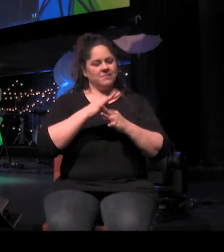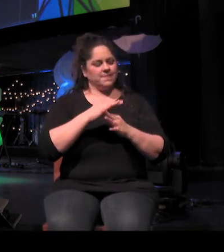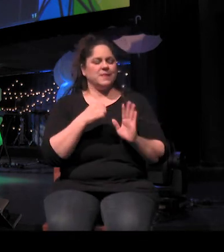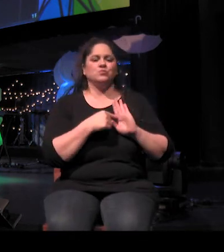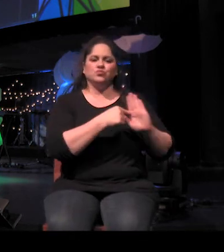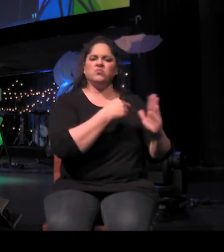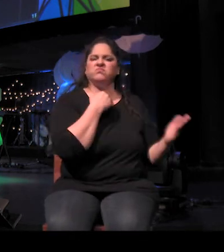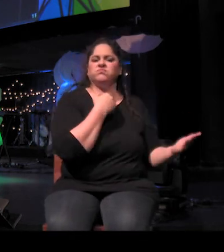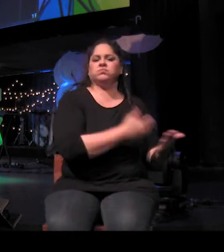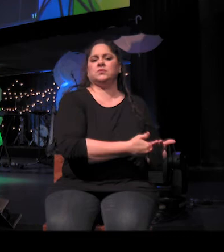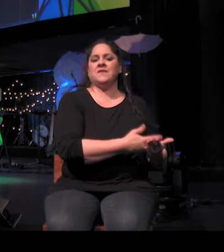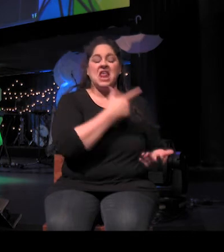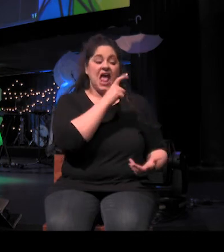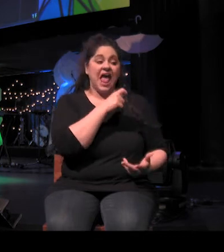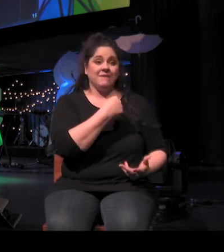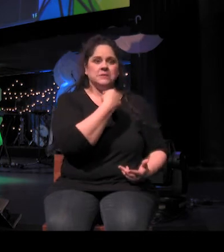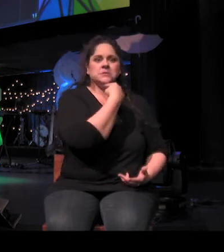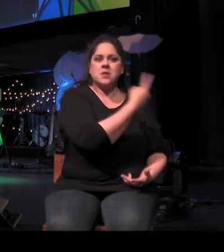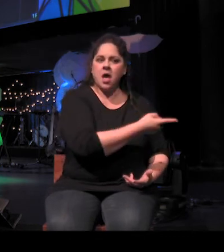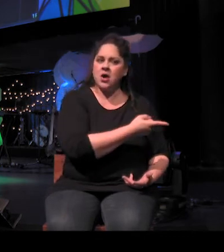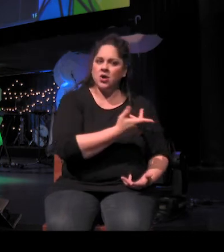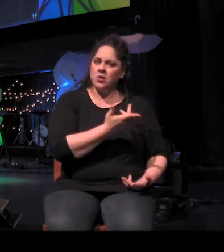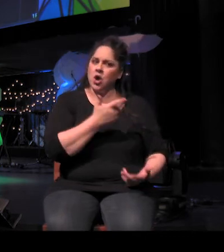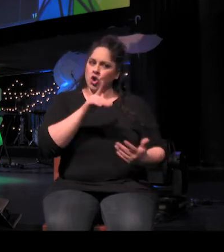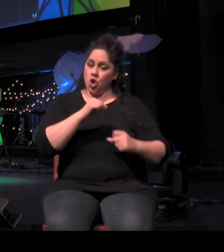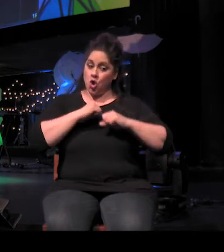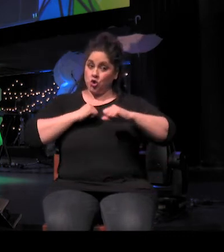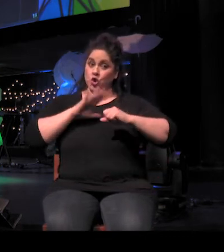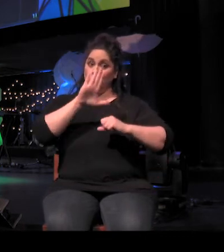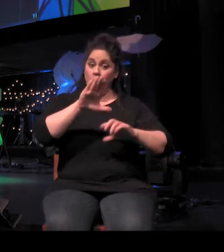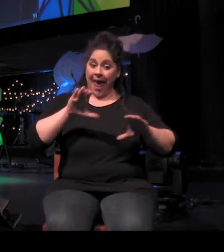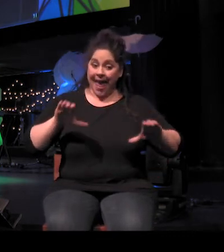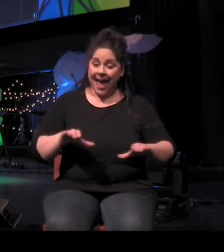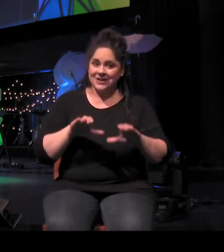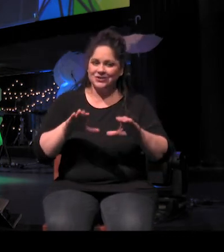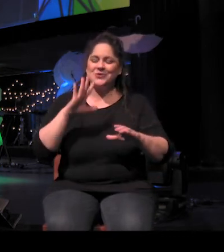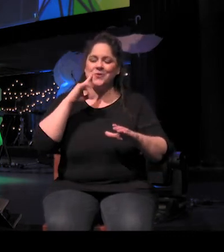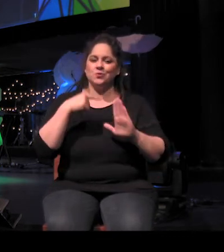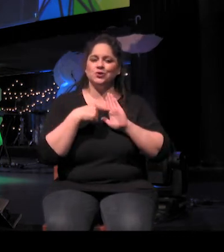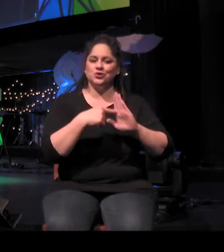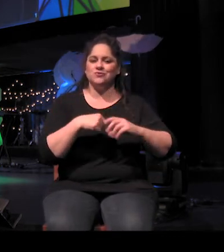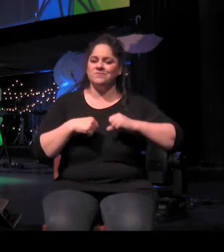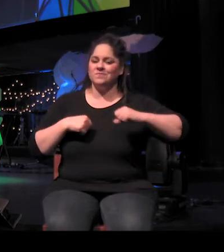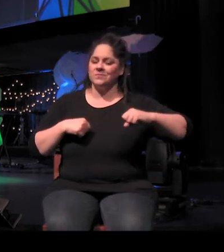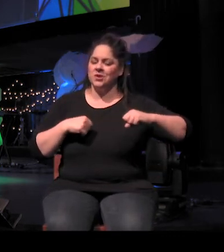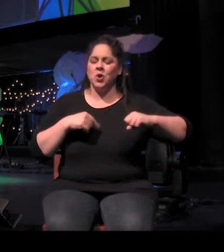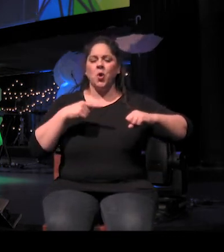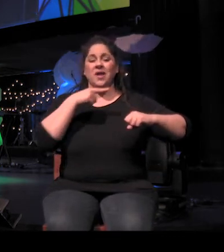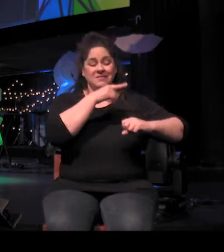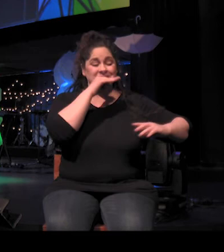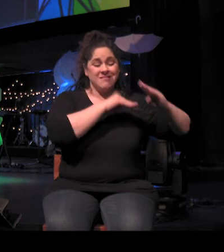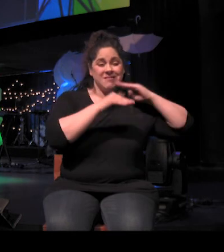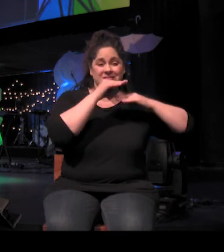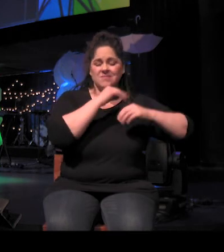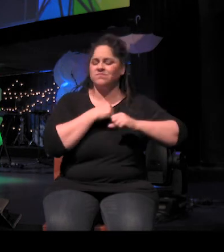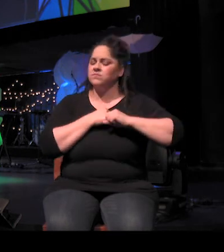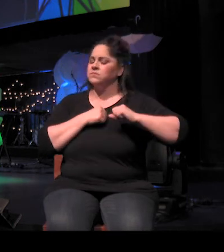Shepherd. That's how we resist the voice of the pretender, the counterfeit, the voice of the false